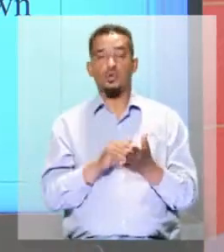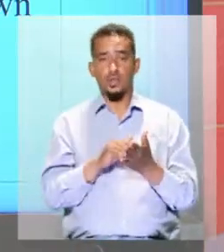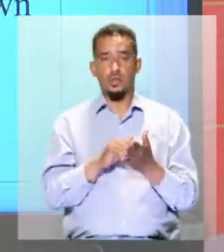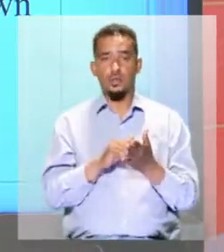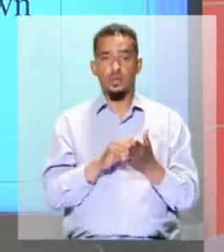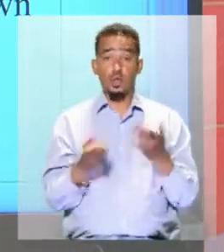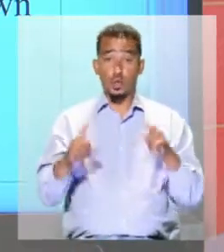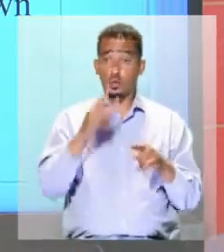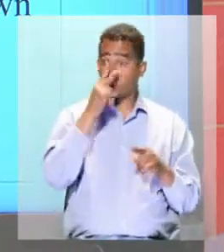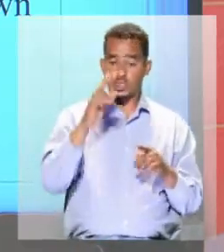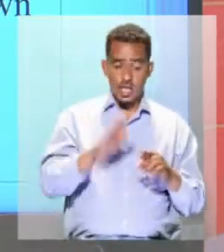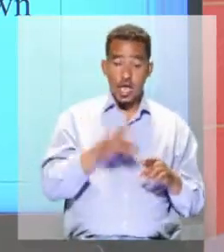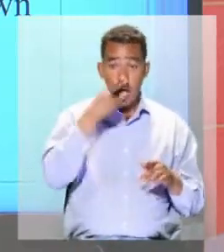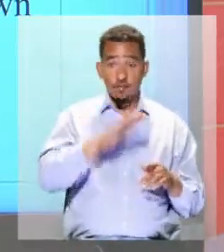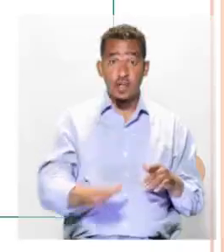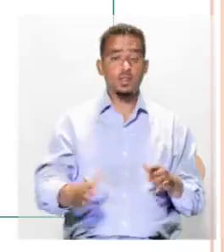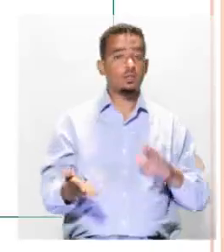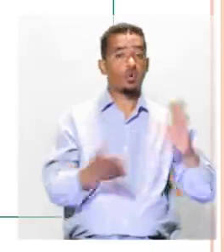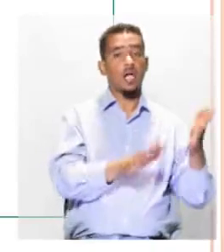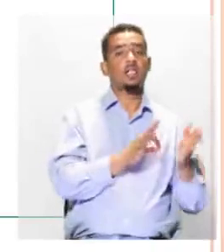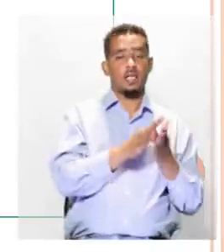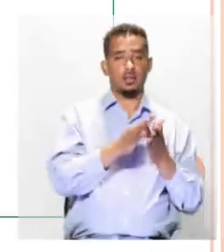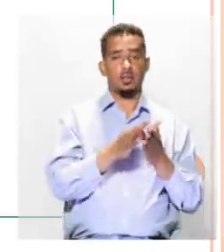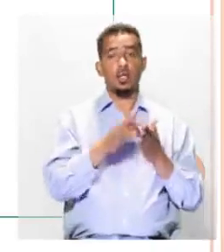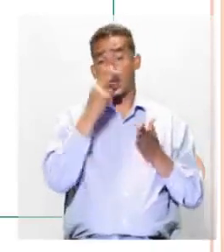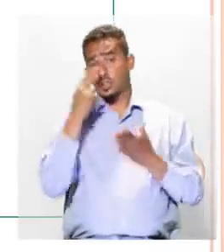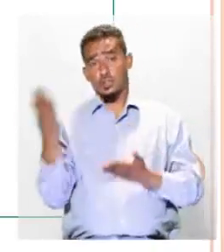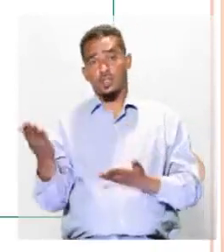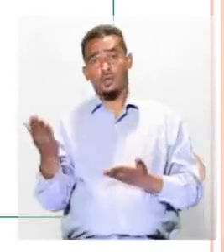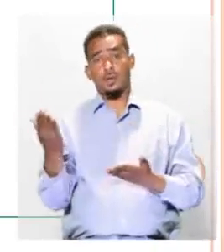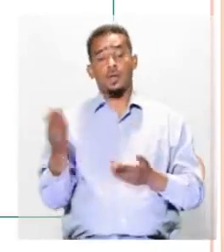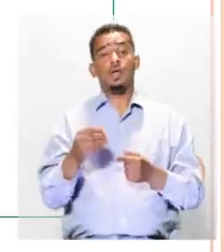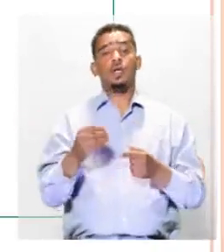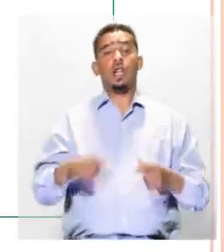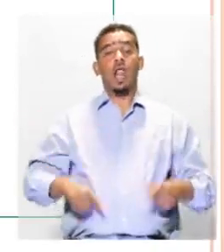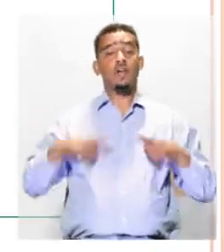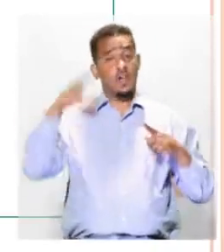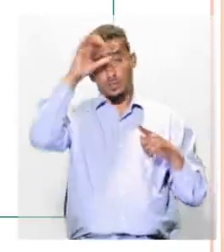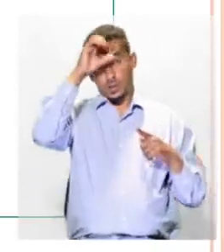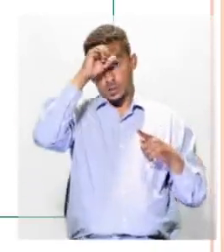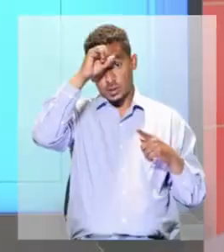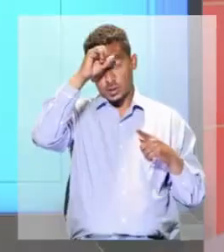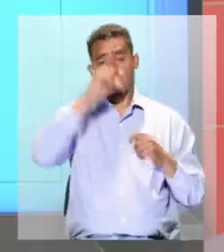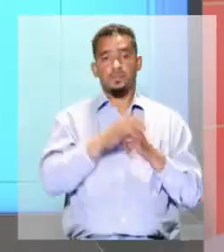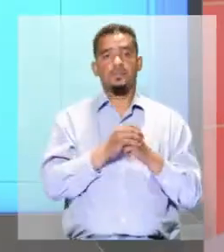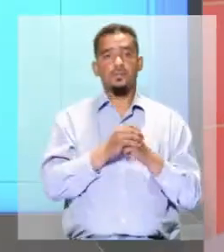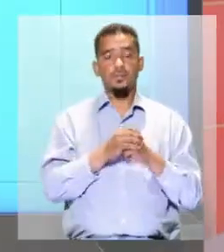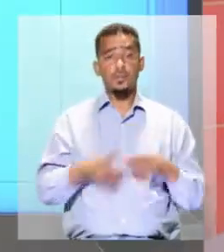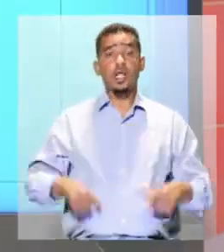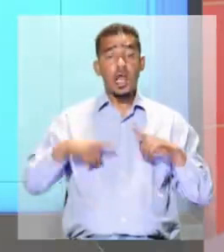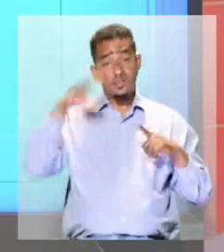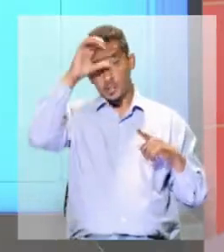the infant mortality rate of Africa. Let us see life expectancy at birth.